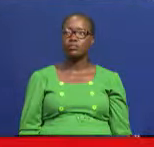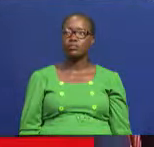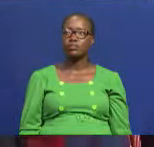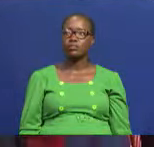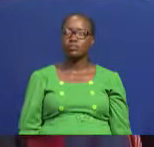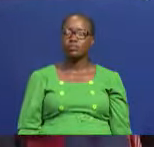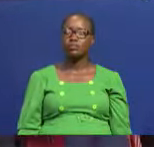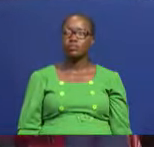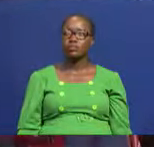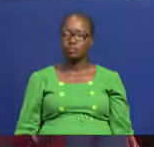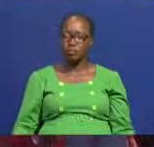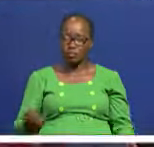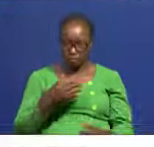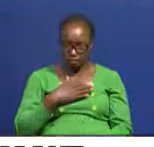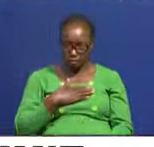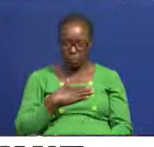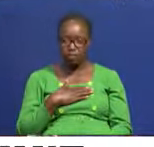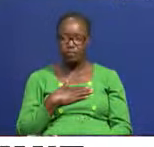Your Excellency,